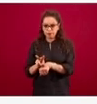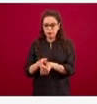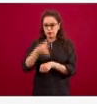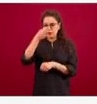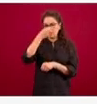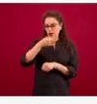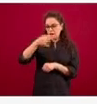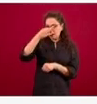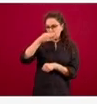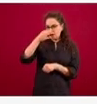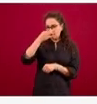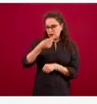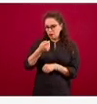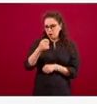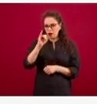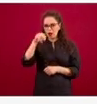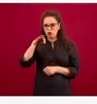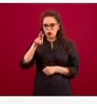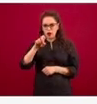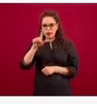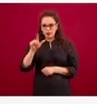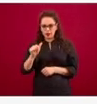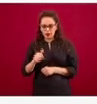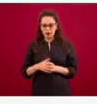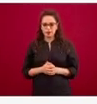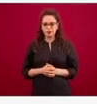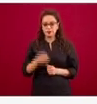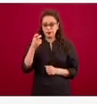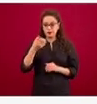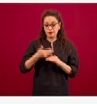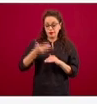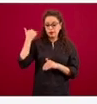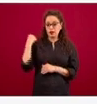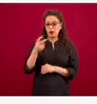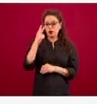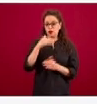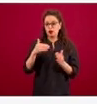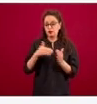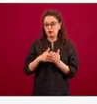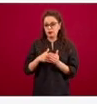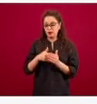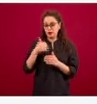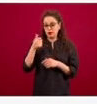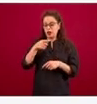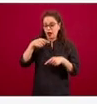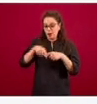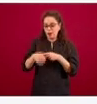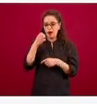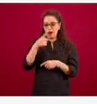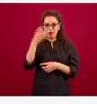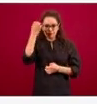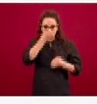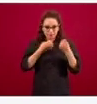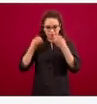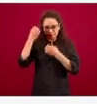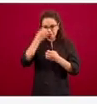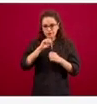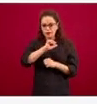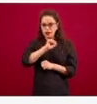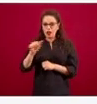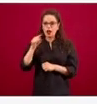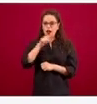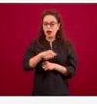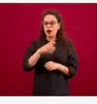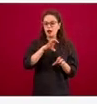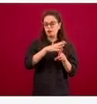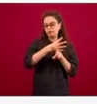the influenza type disease vigilance system that was implemented in Mexico when we